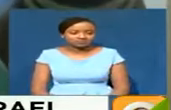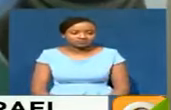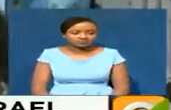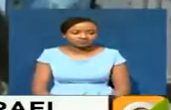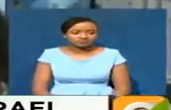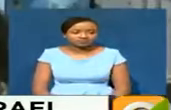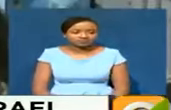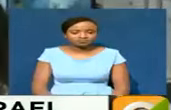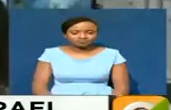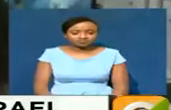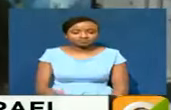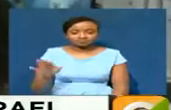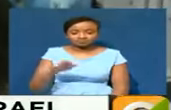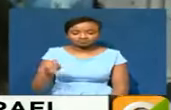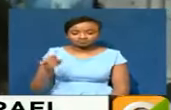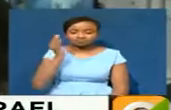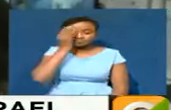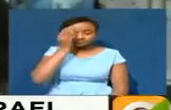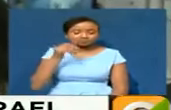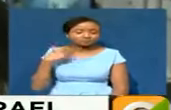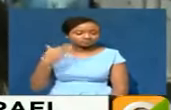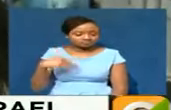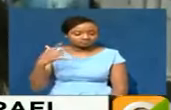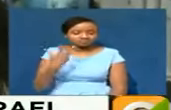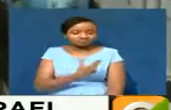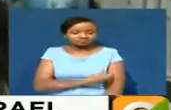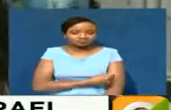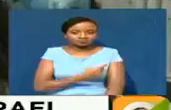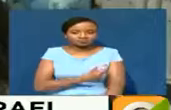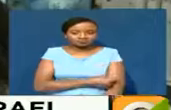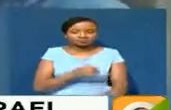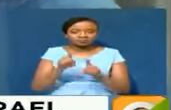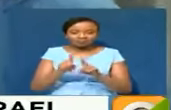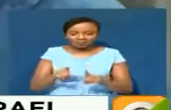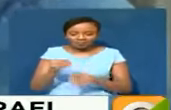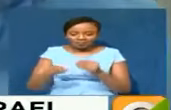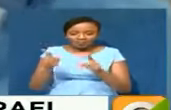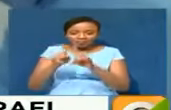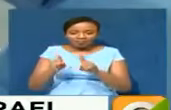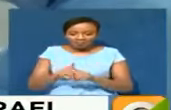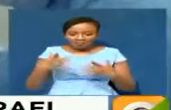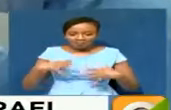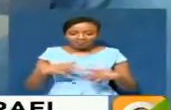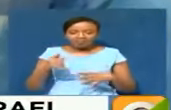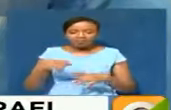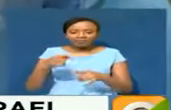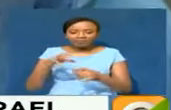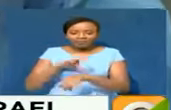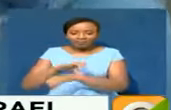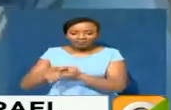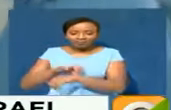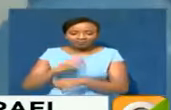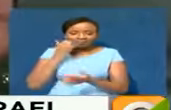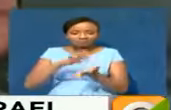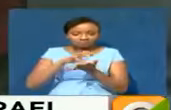As daily infections rise in Israel, with 10,000 cases being reported on average daily, the government is preparing to administer fourth